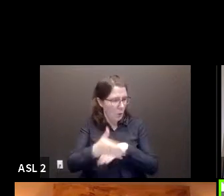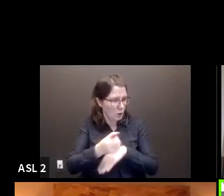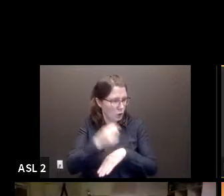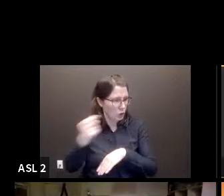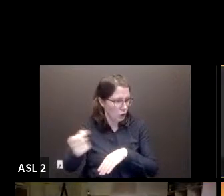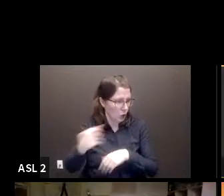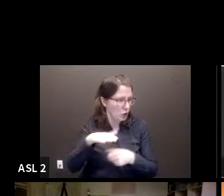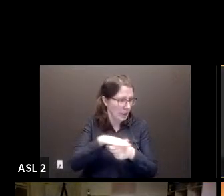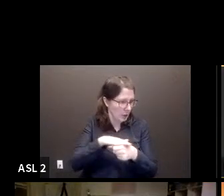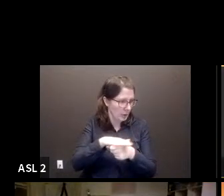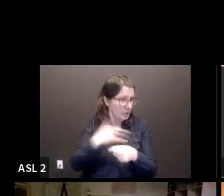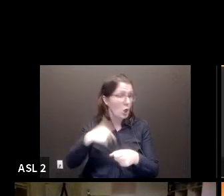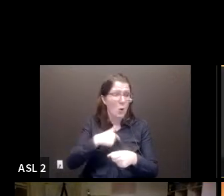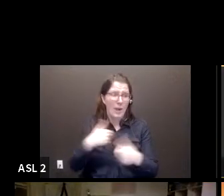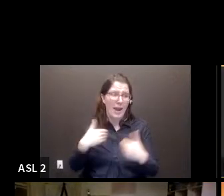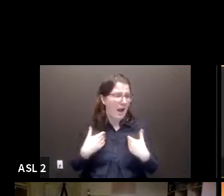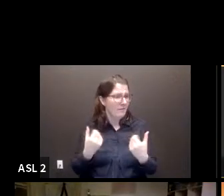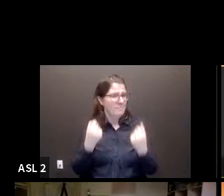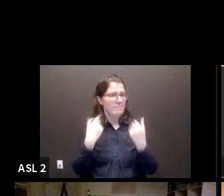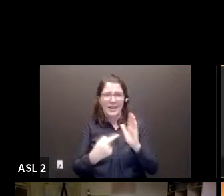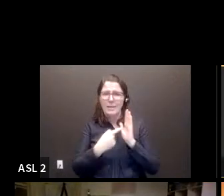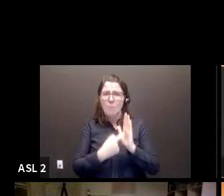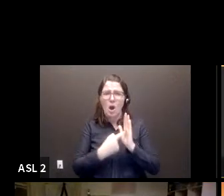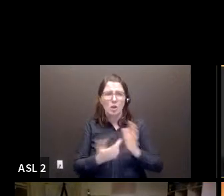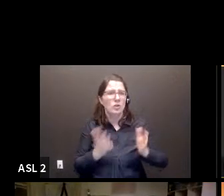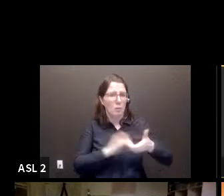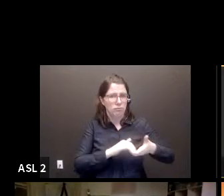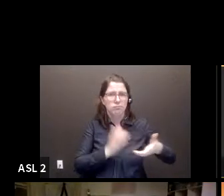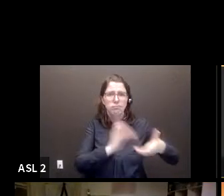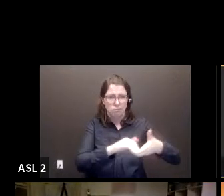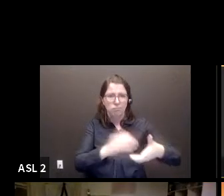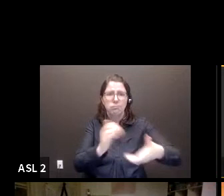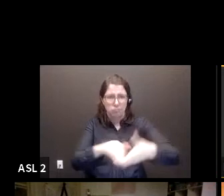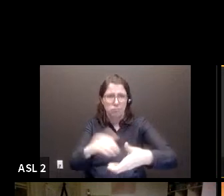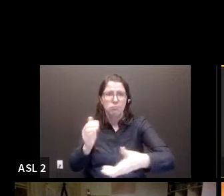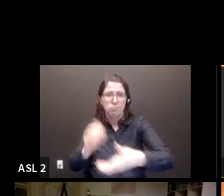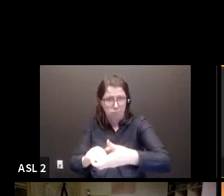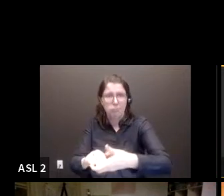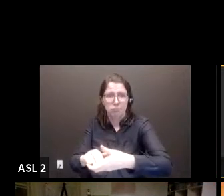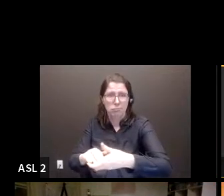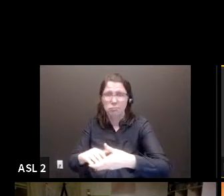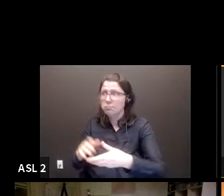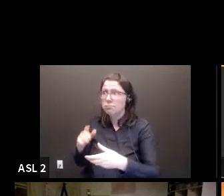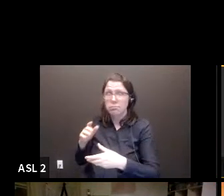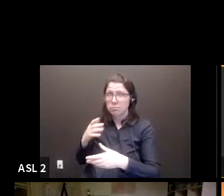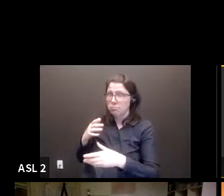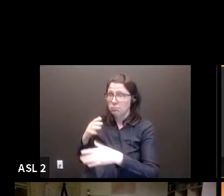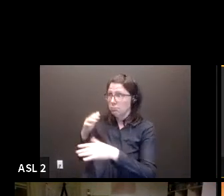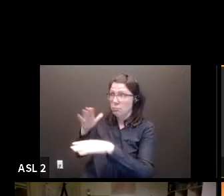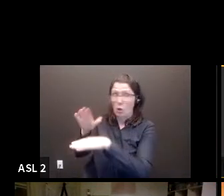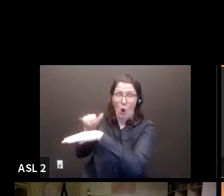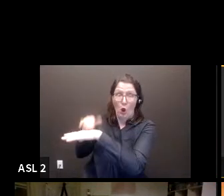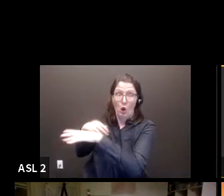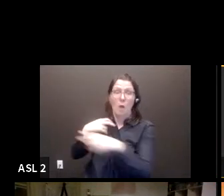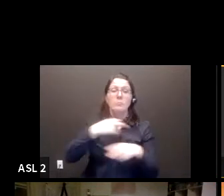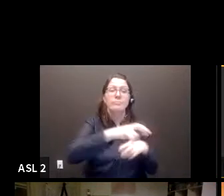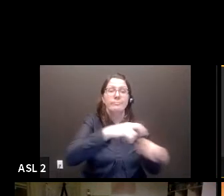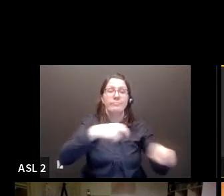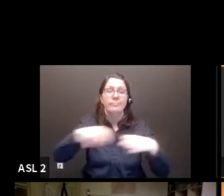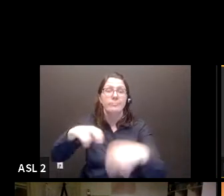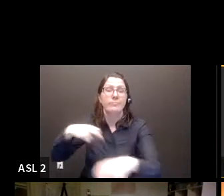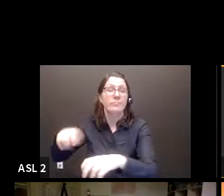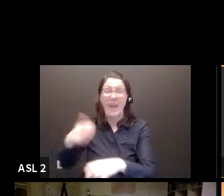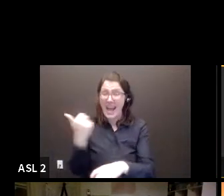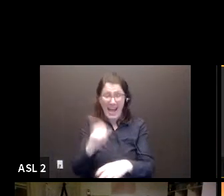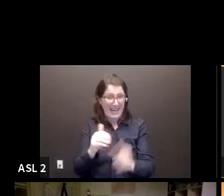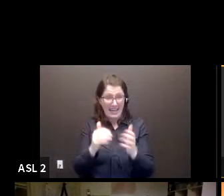co-production models referral models diversion models that are already in place any of them can be scaled at any time